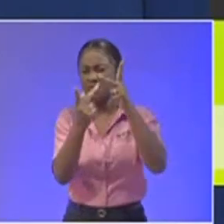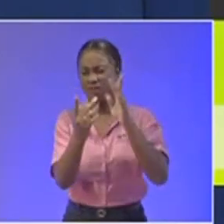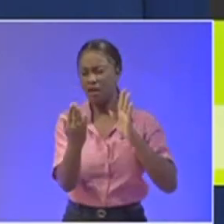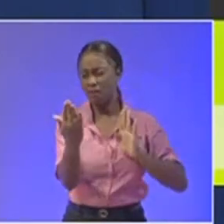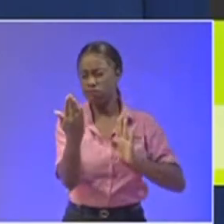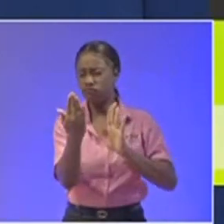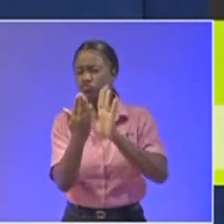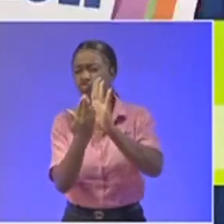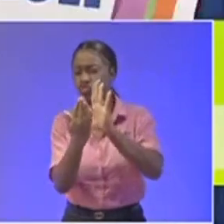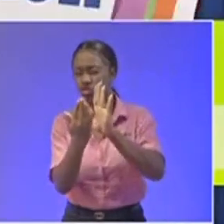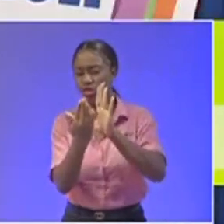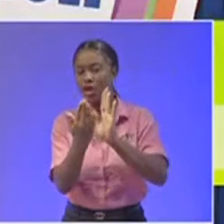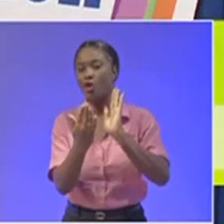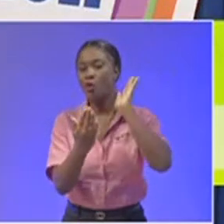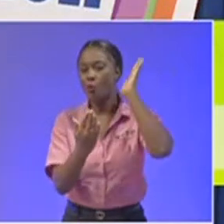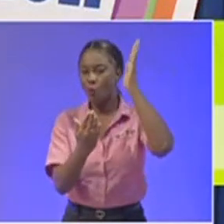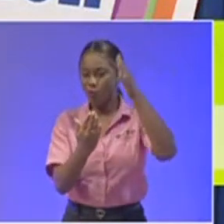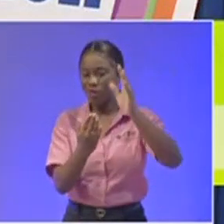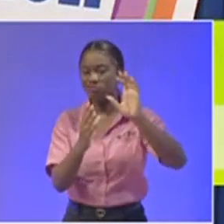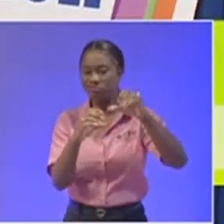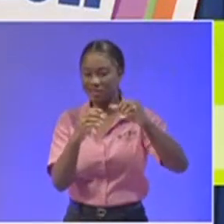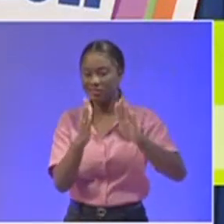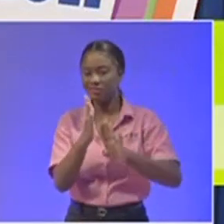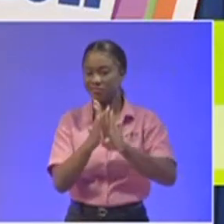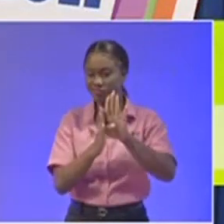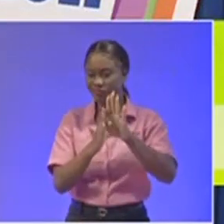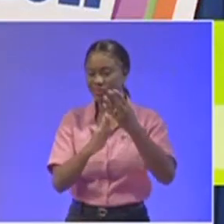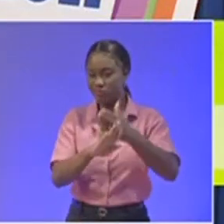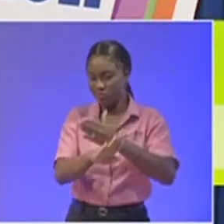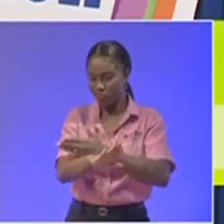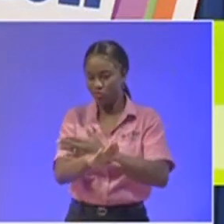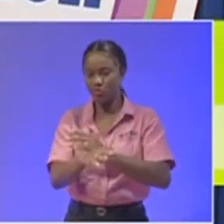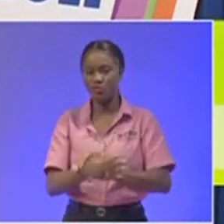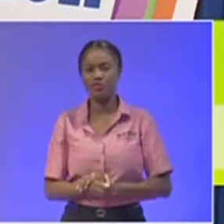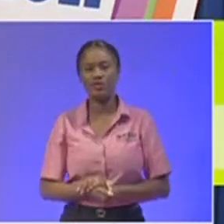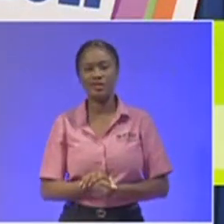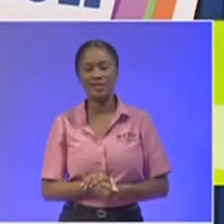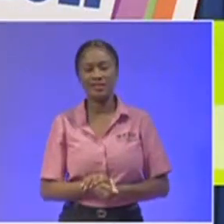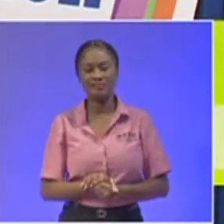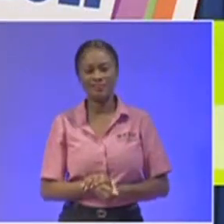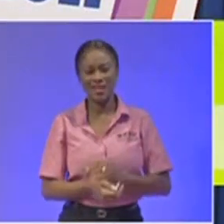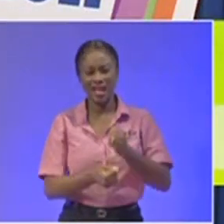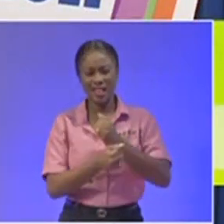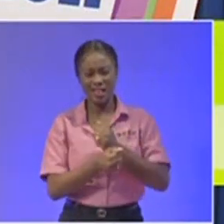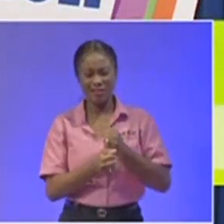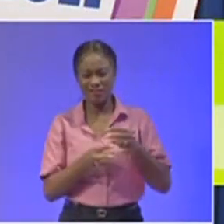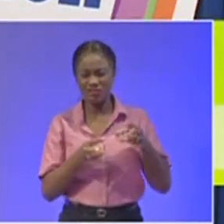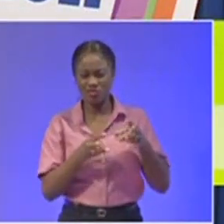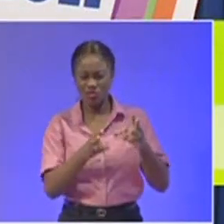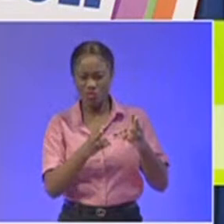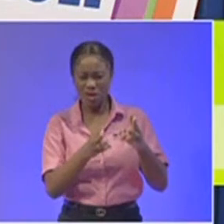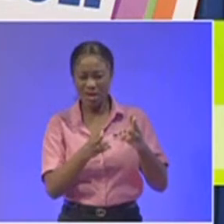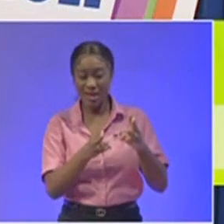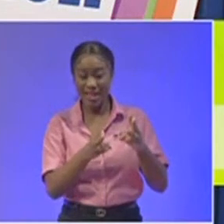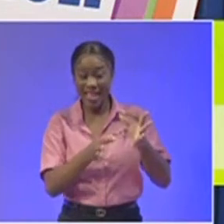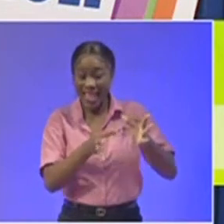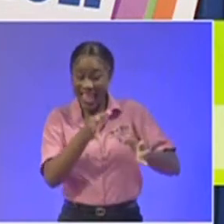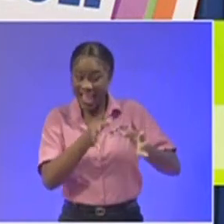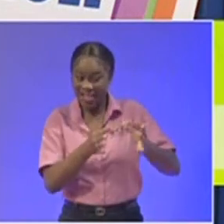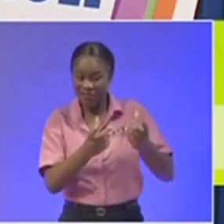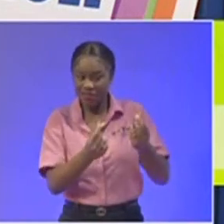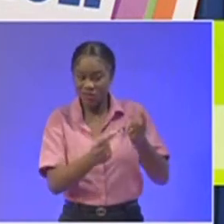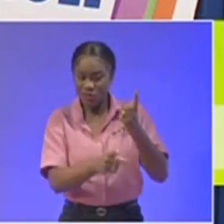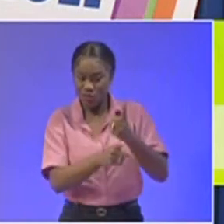fruit. I love the way it seems as though you had that qualifier in parenthesis, once it is